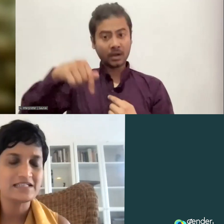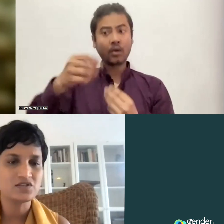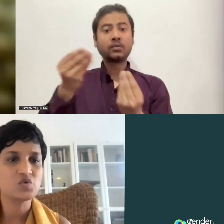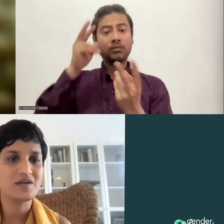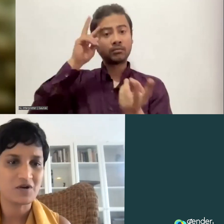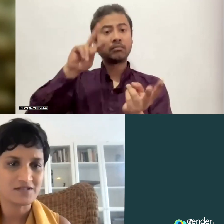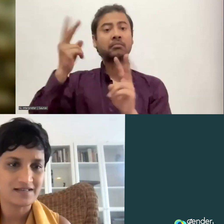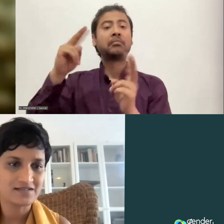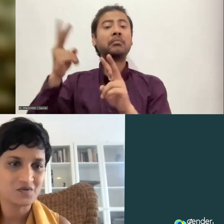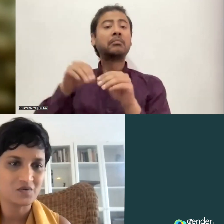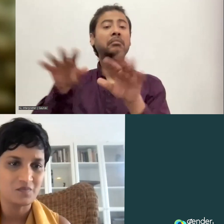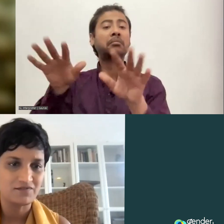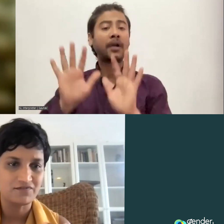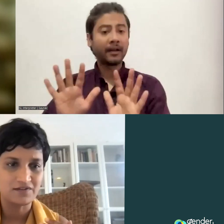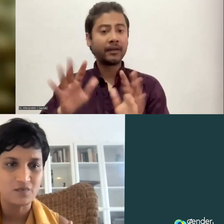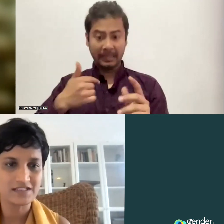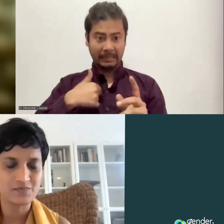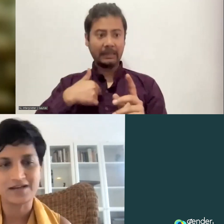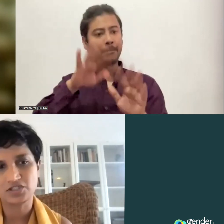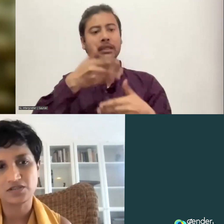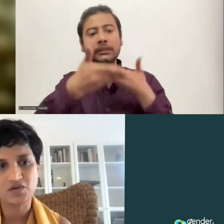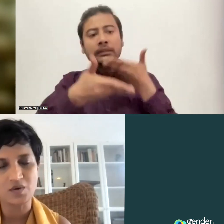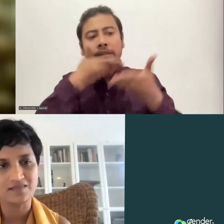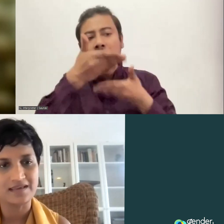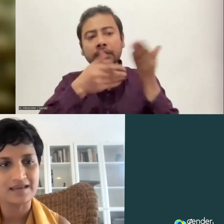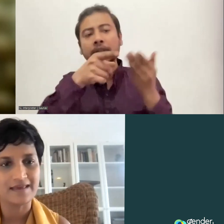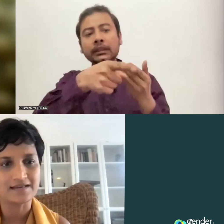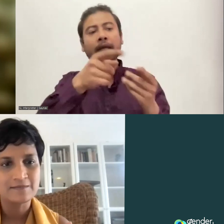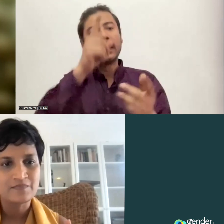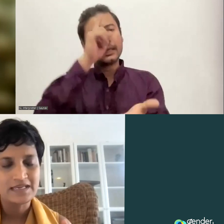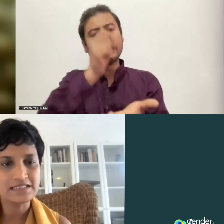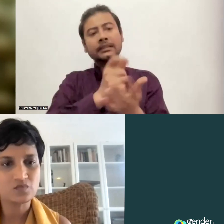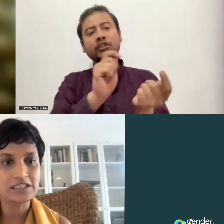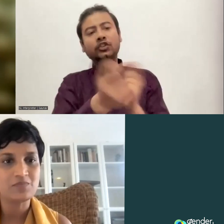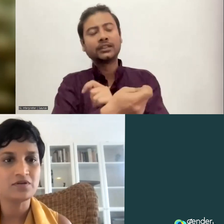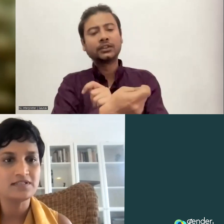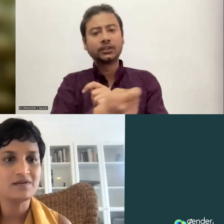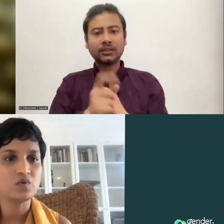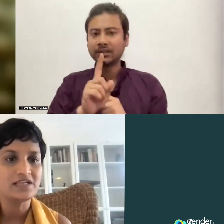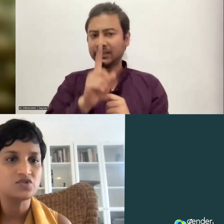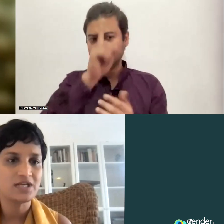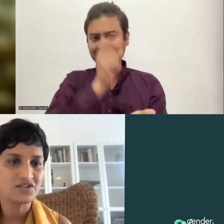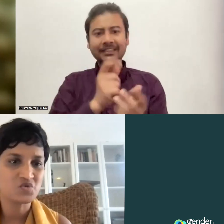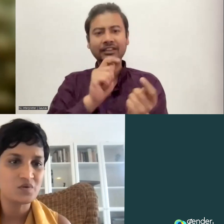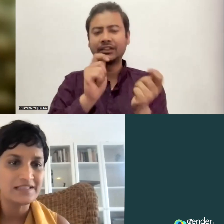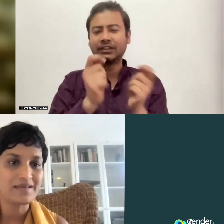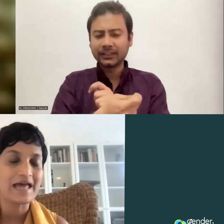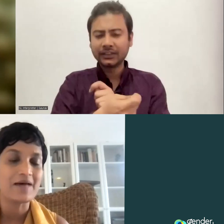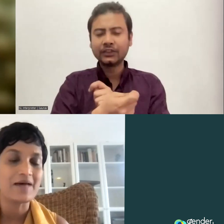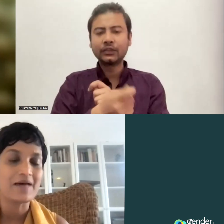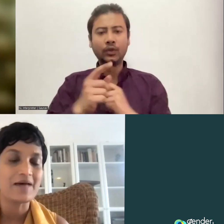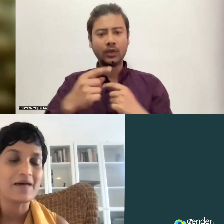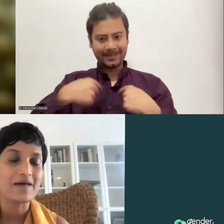I see it as a two-way process. So if we as practitioners go in thinking that, will the community be willing to change? Will they